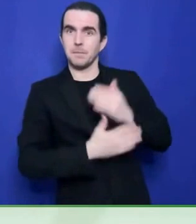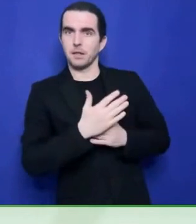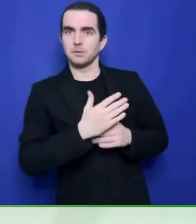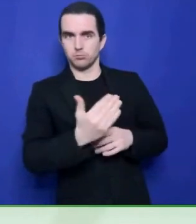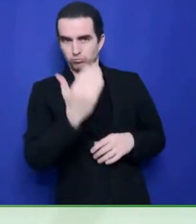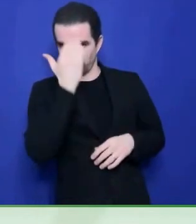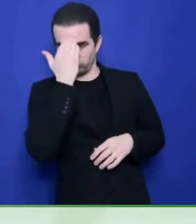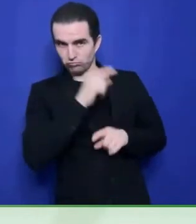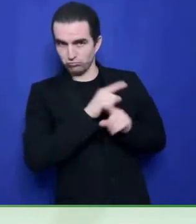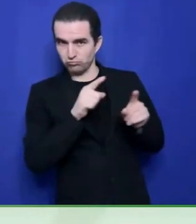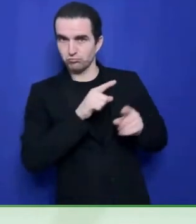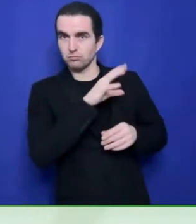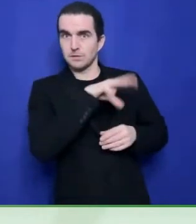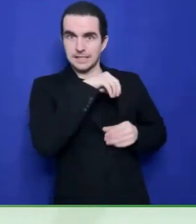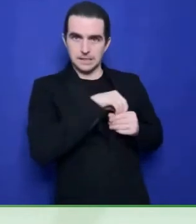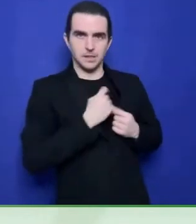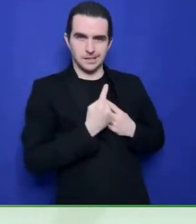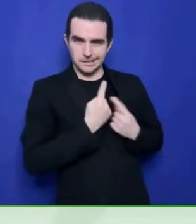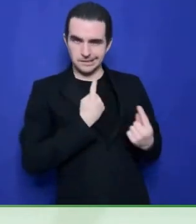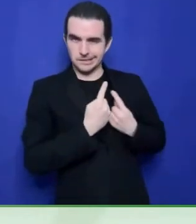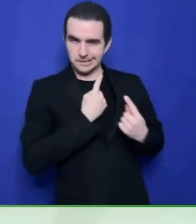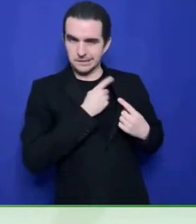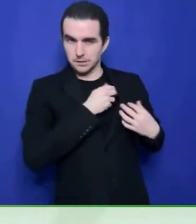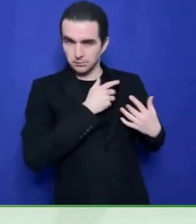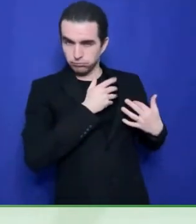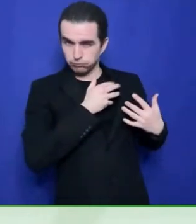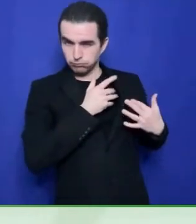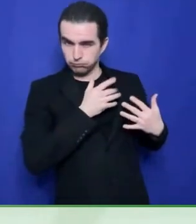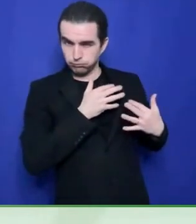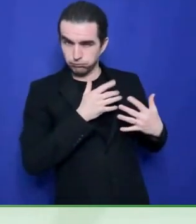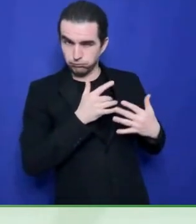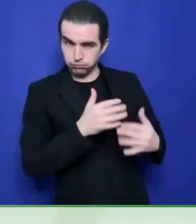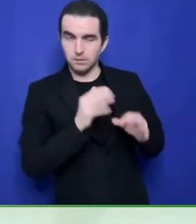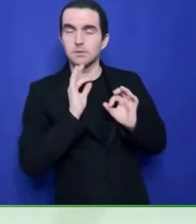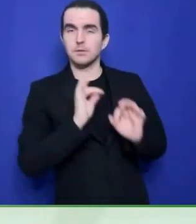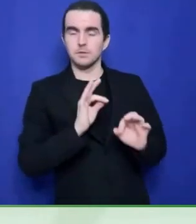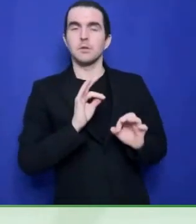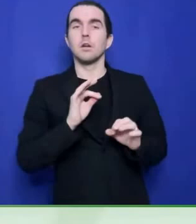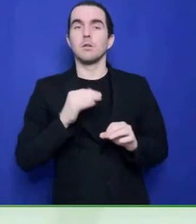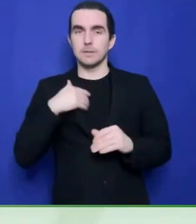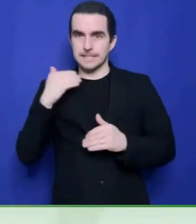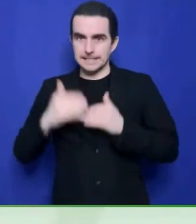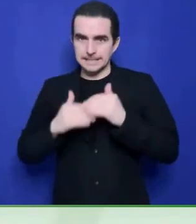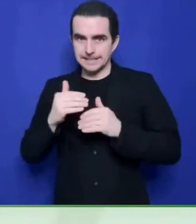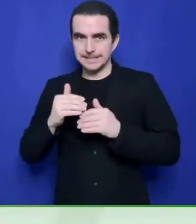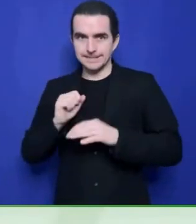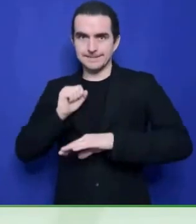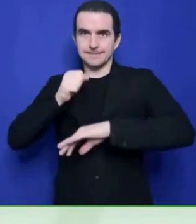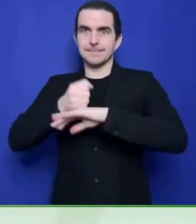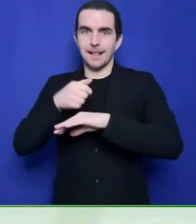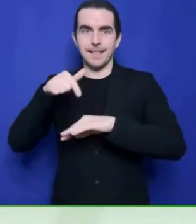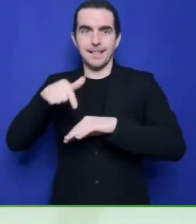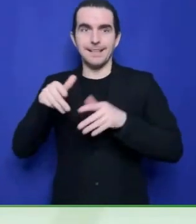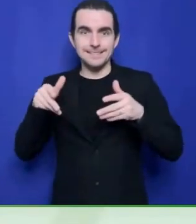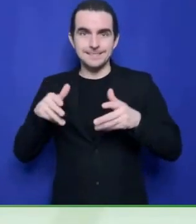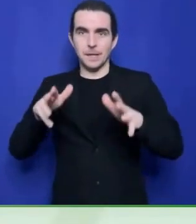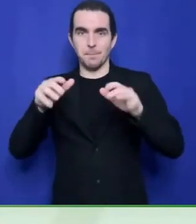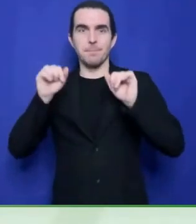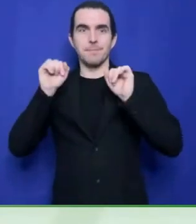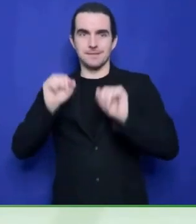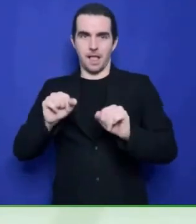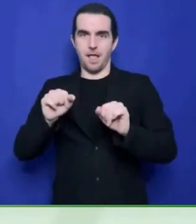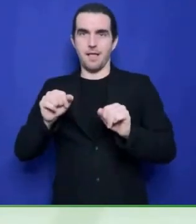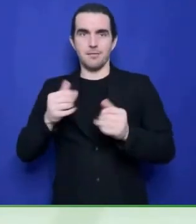participate and add accessibility data to the Accessible Zagreb service. Finally, Accessible Zagreb is a